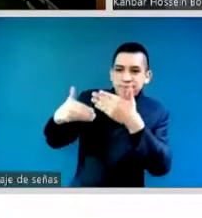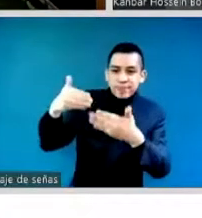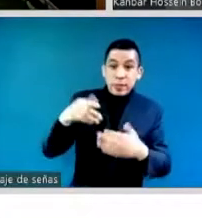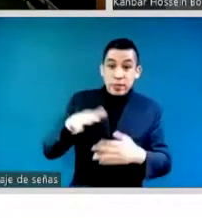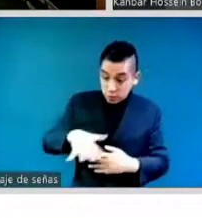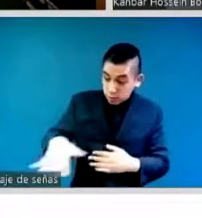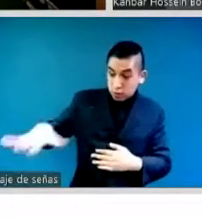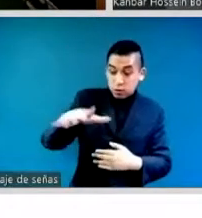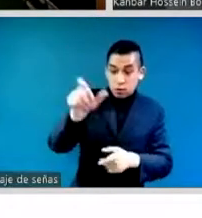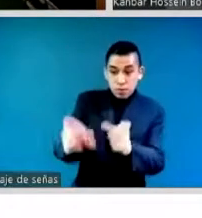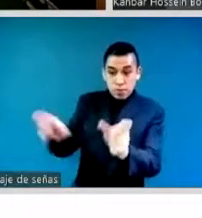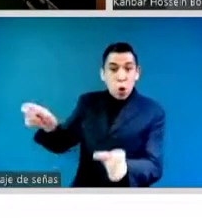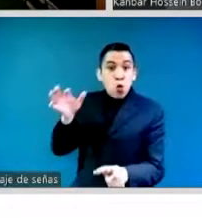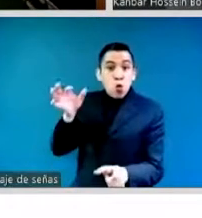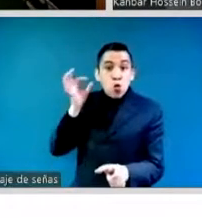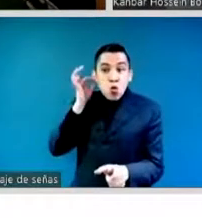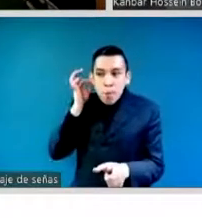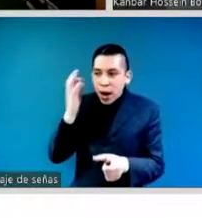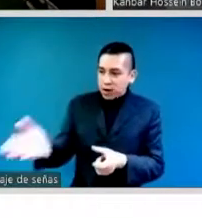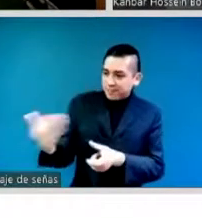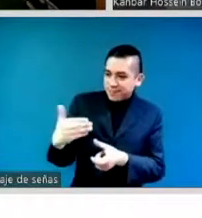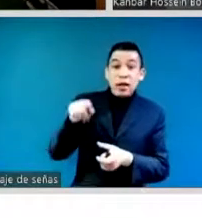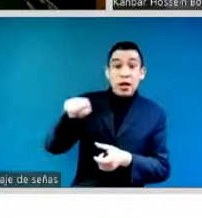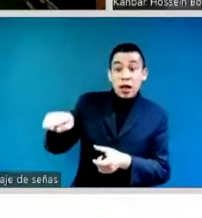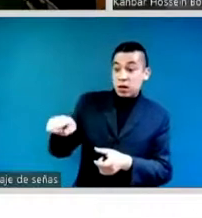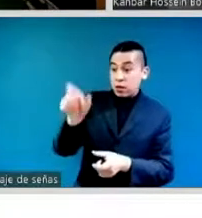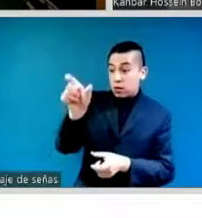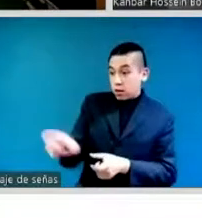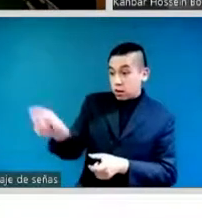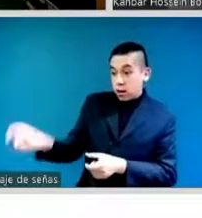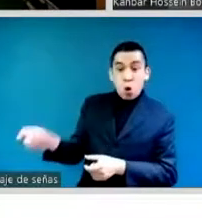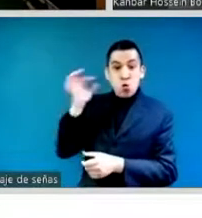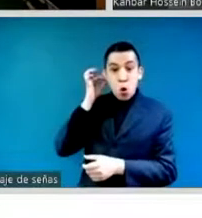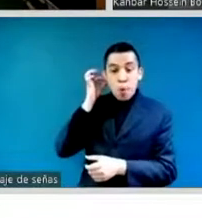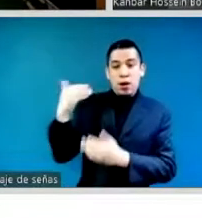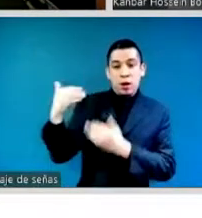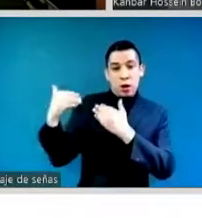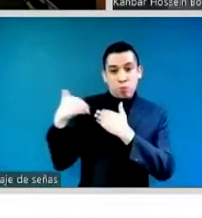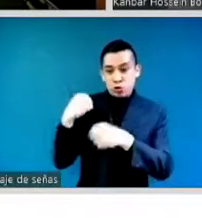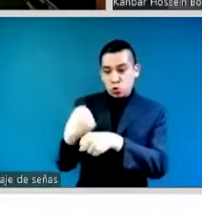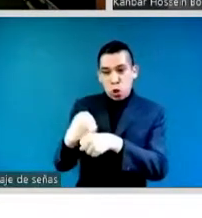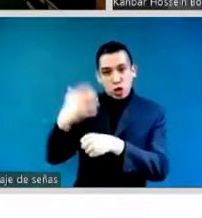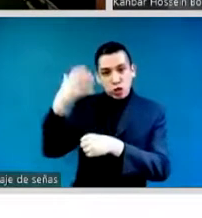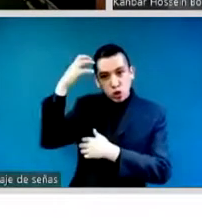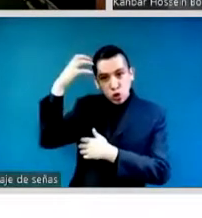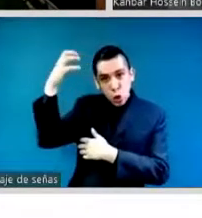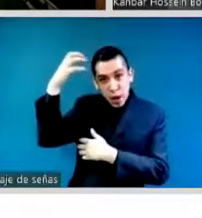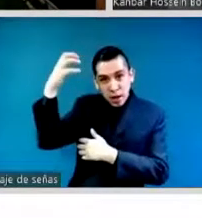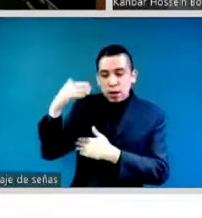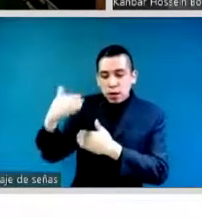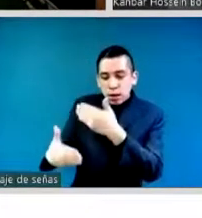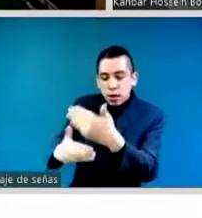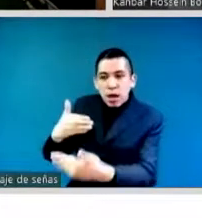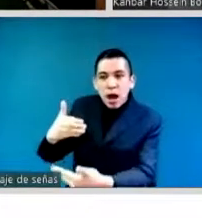is positive, and not only society, but women benefit from that. So for example,